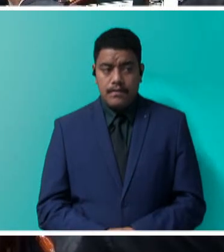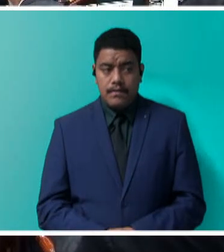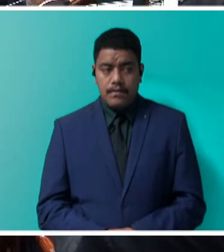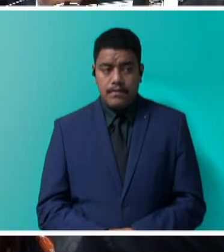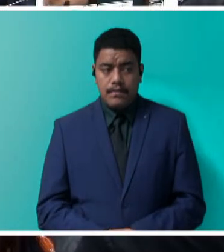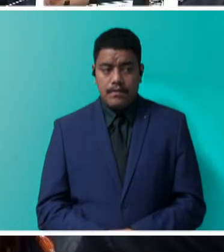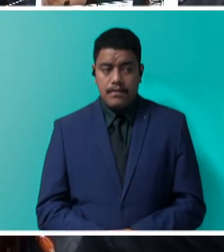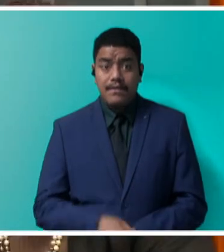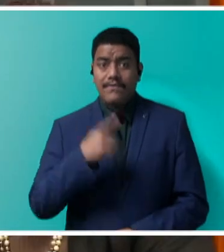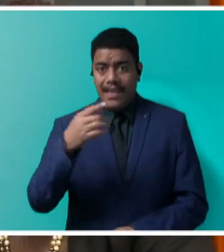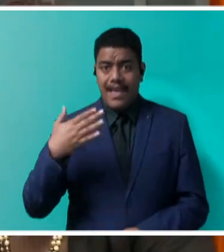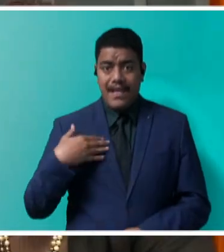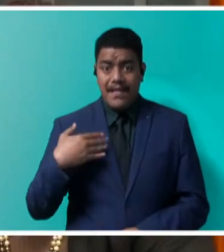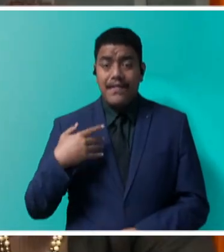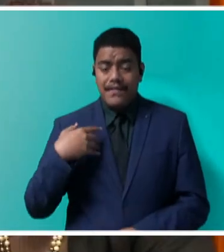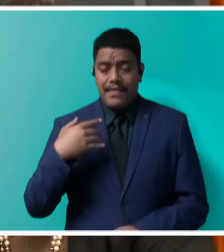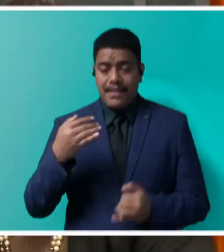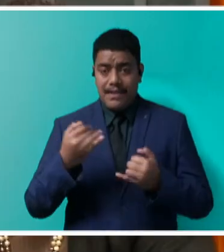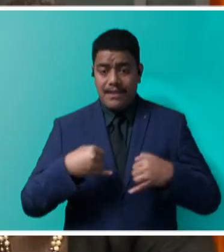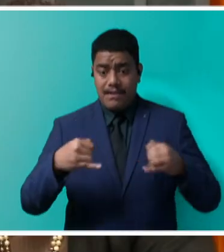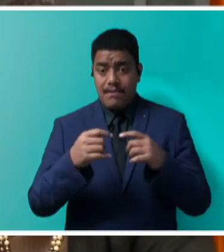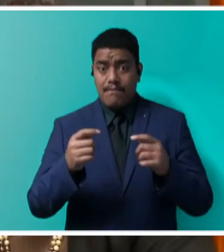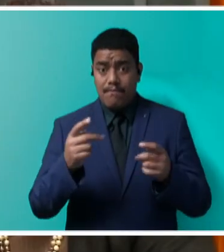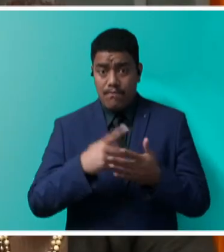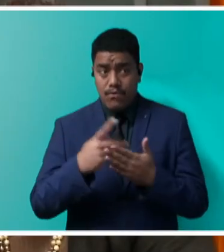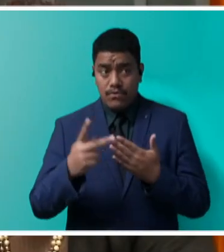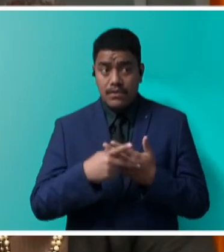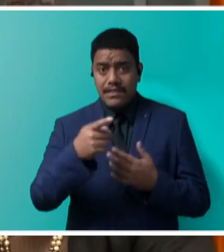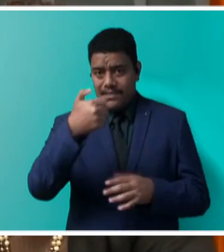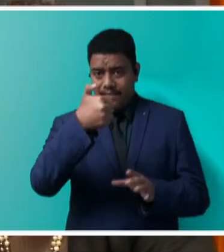Pacific Health Island Transformation Project is a 6-year